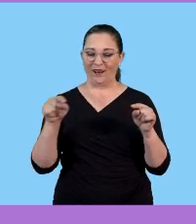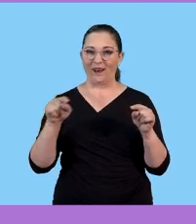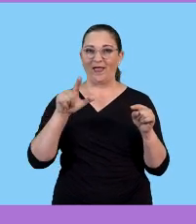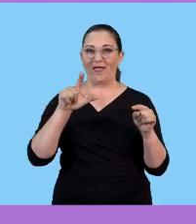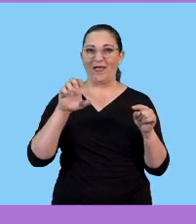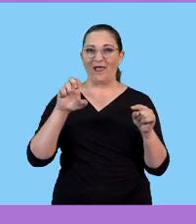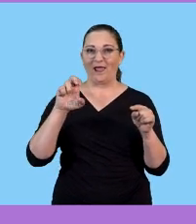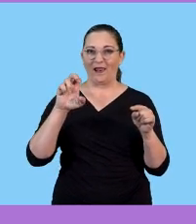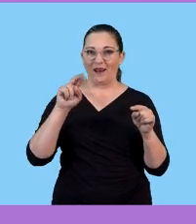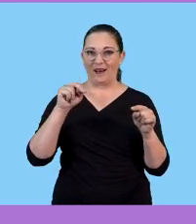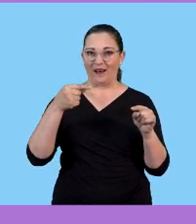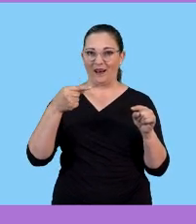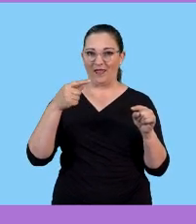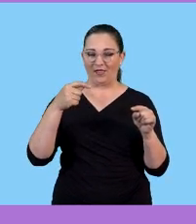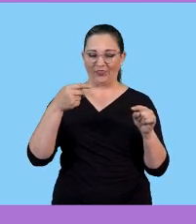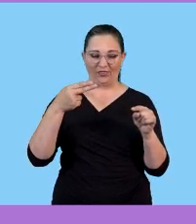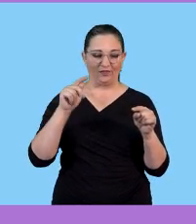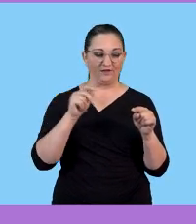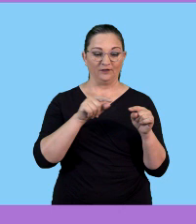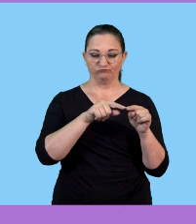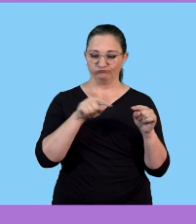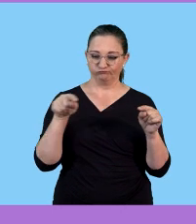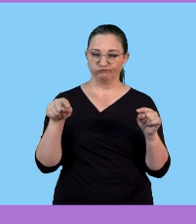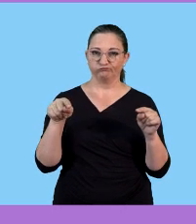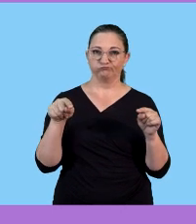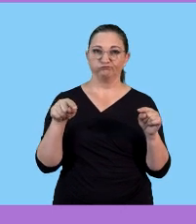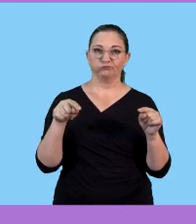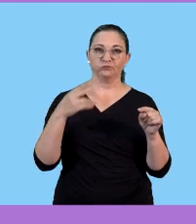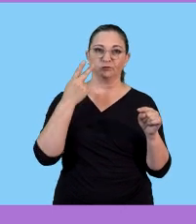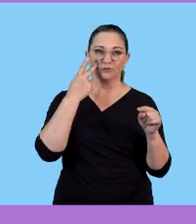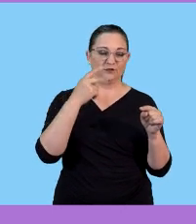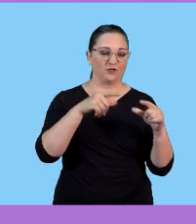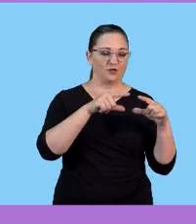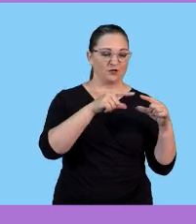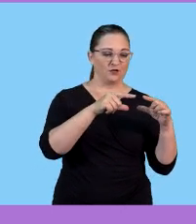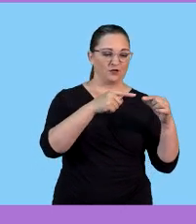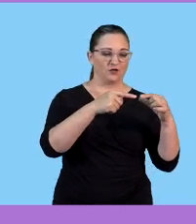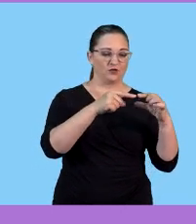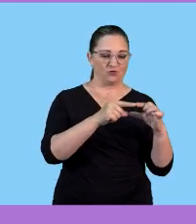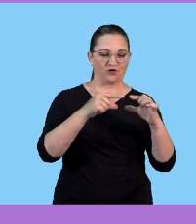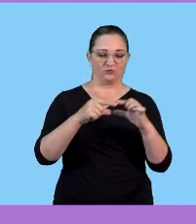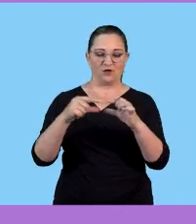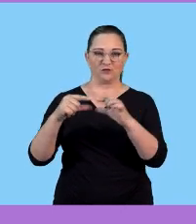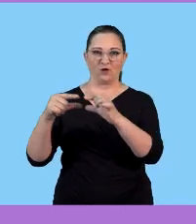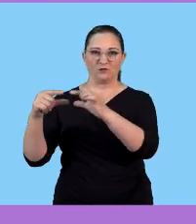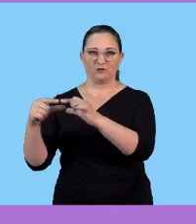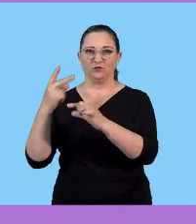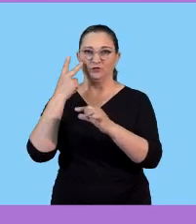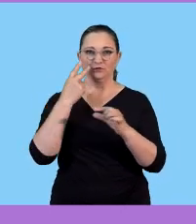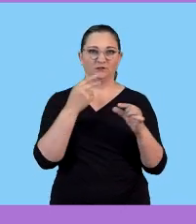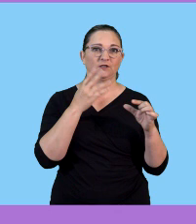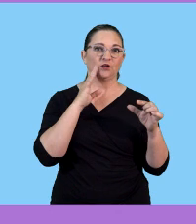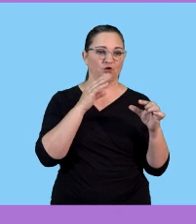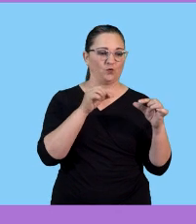rectangle, then we're going to have triangles fitted across there. That's one triangle, that's another triangle, and so on and so